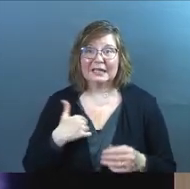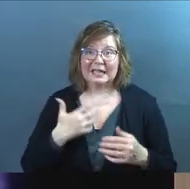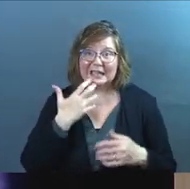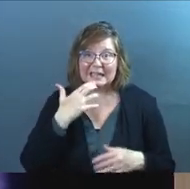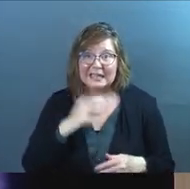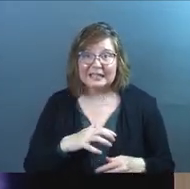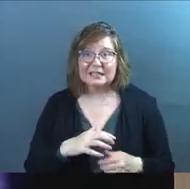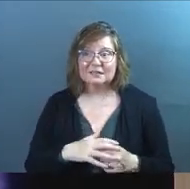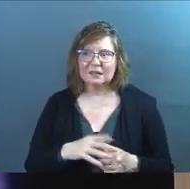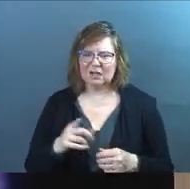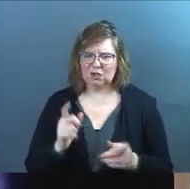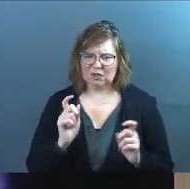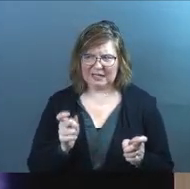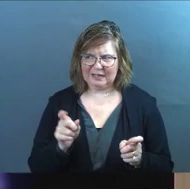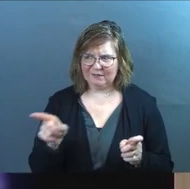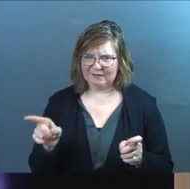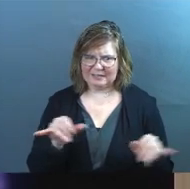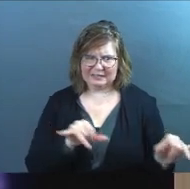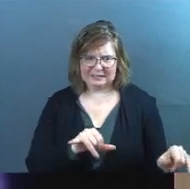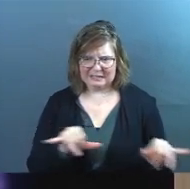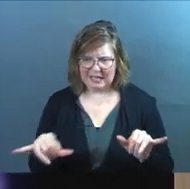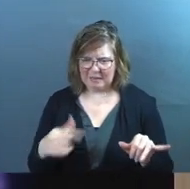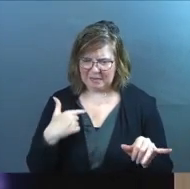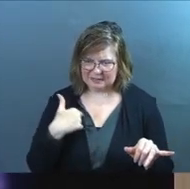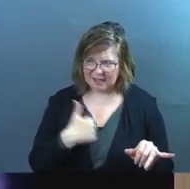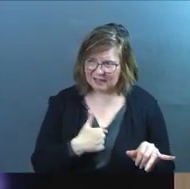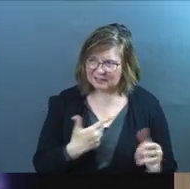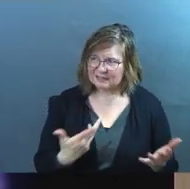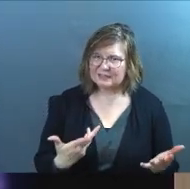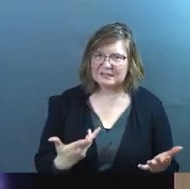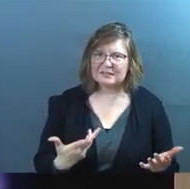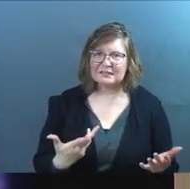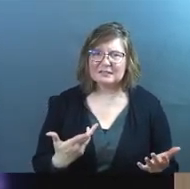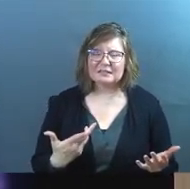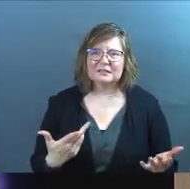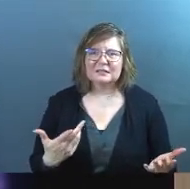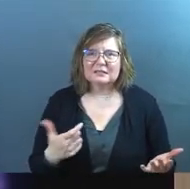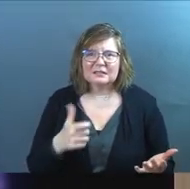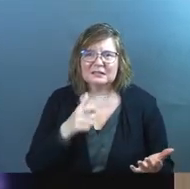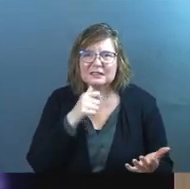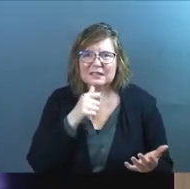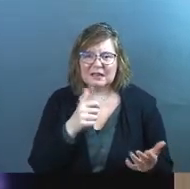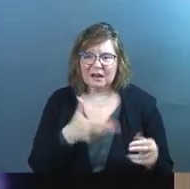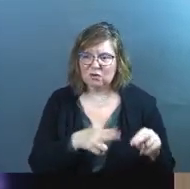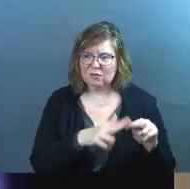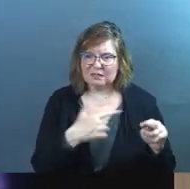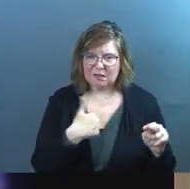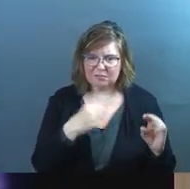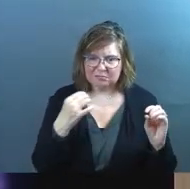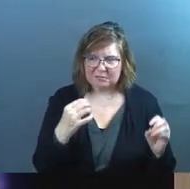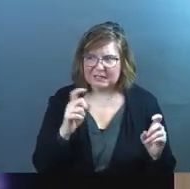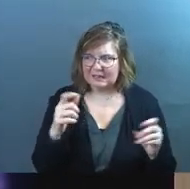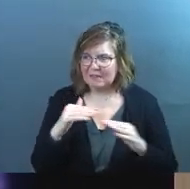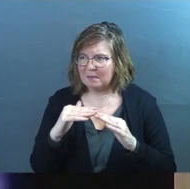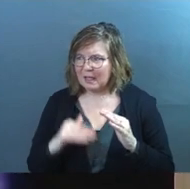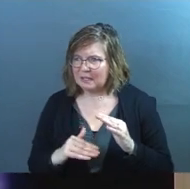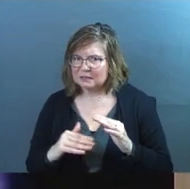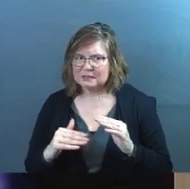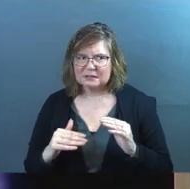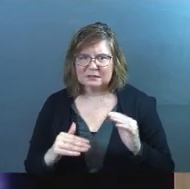the heat, and you're going to give them the same pay as us? Like, you're not bumping ours up. You're not giving them